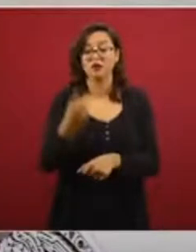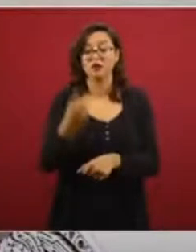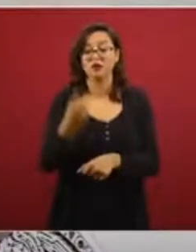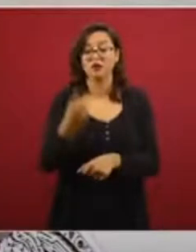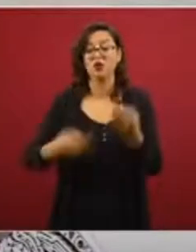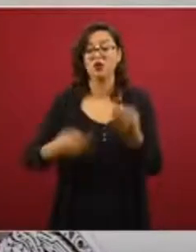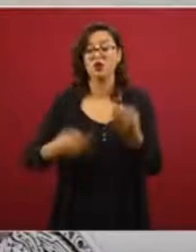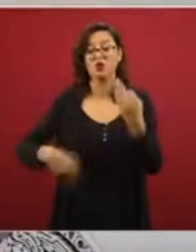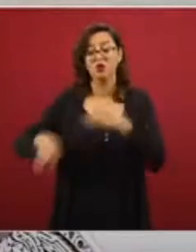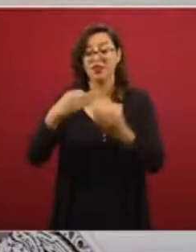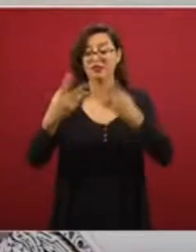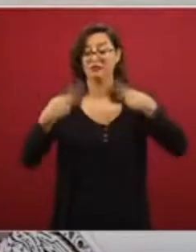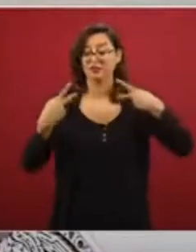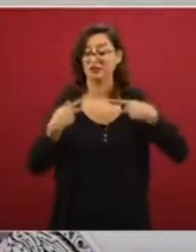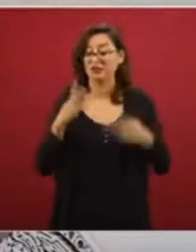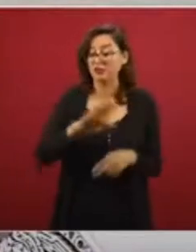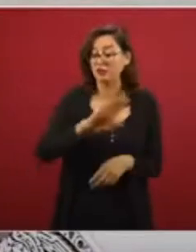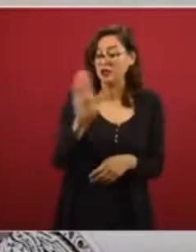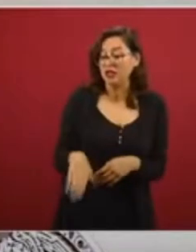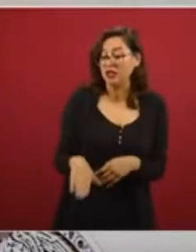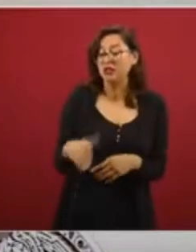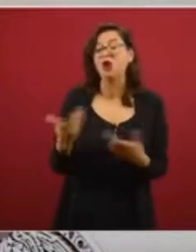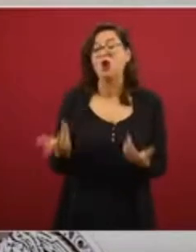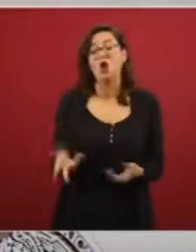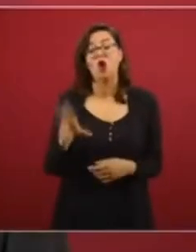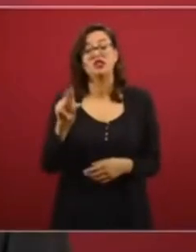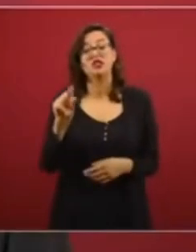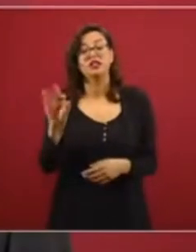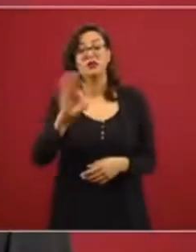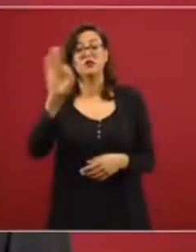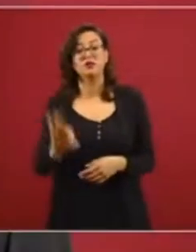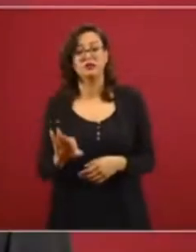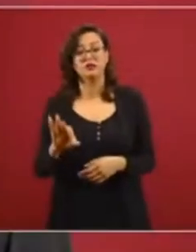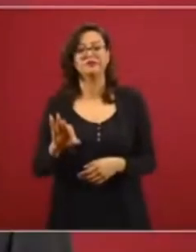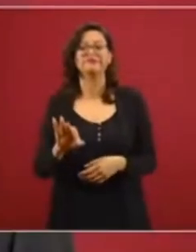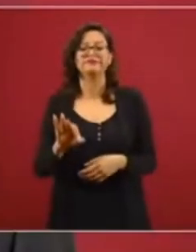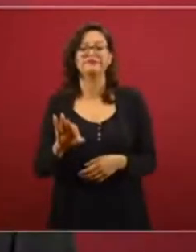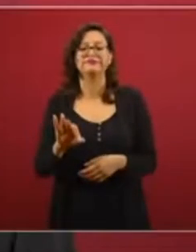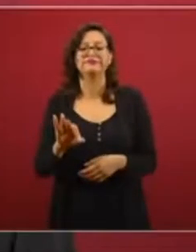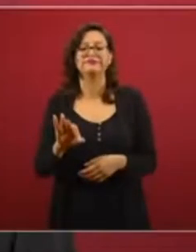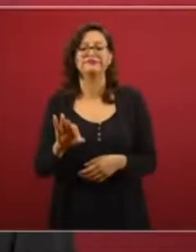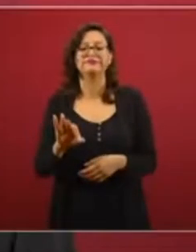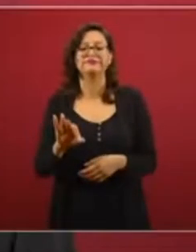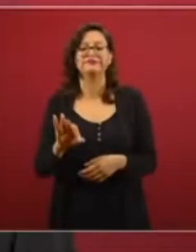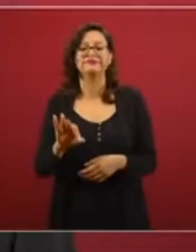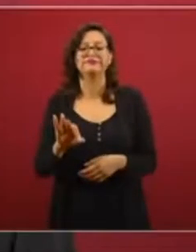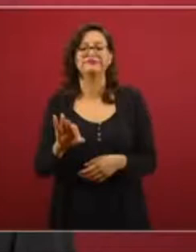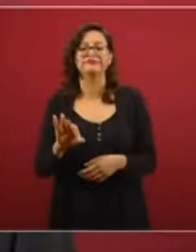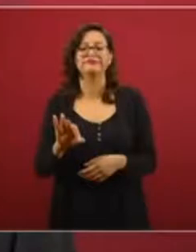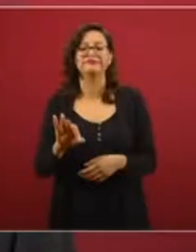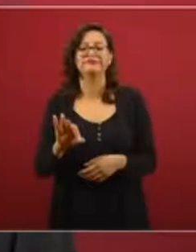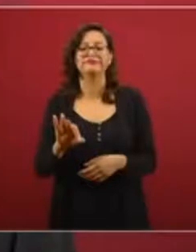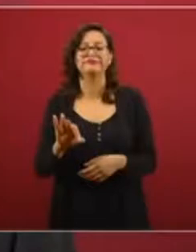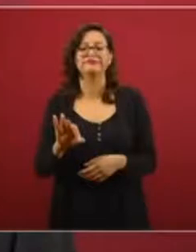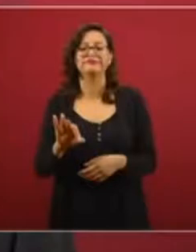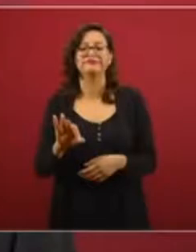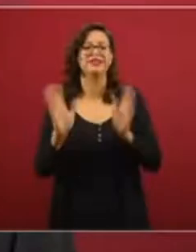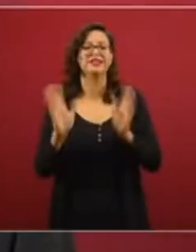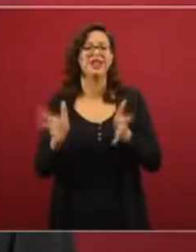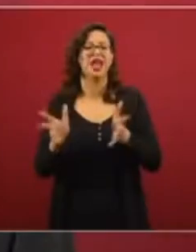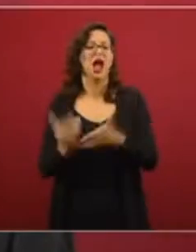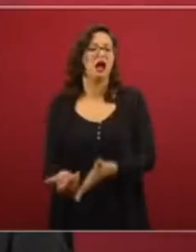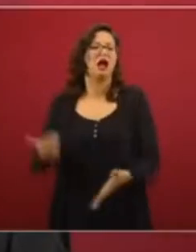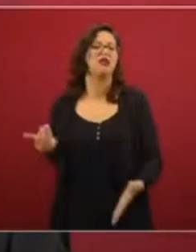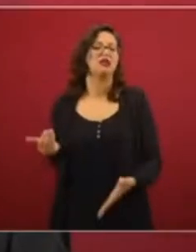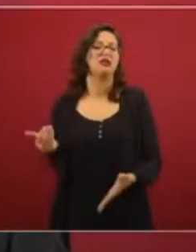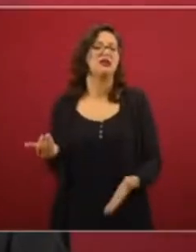from COVID, COVID tenían estas condiciones de enfermedad had these conditions of infirmity que